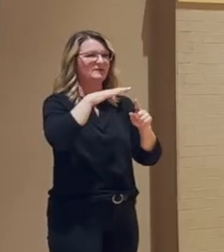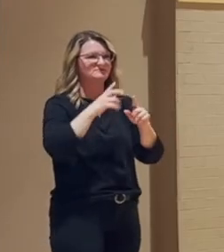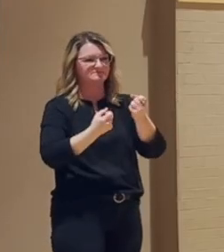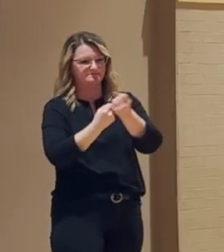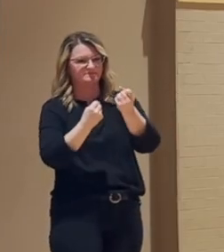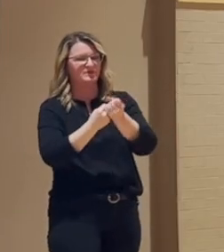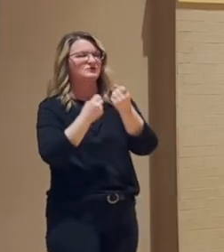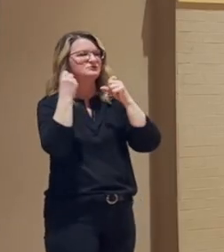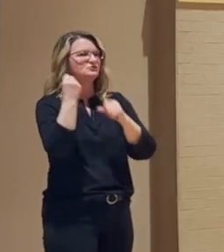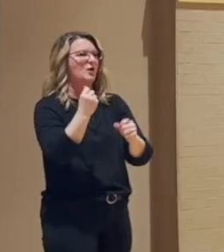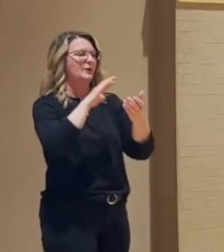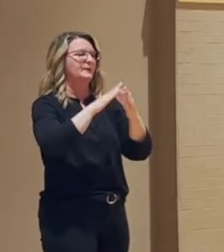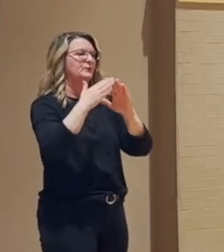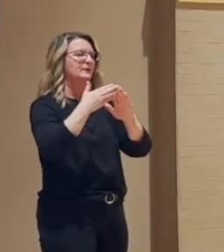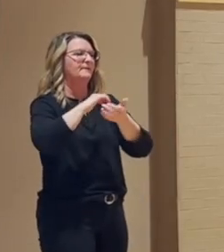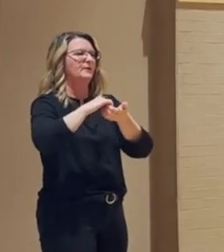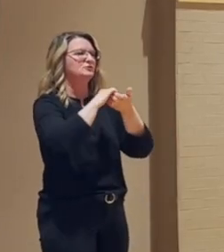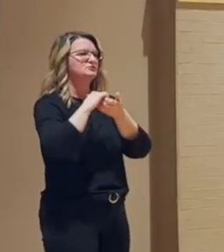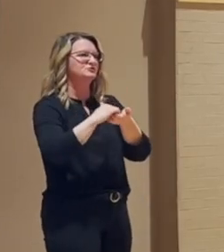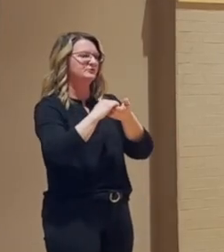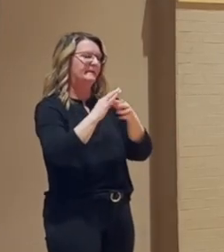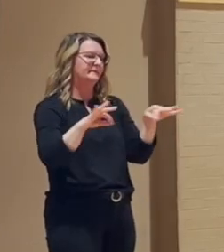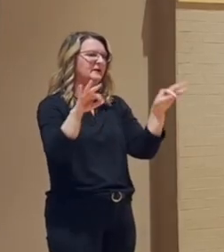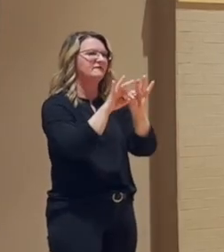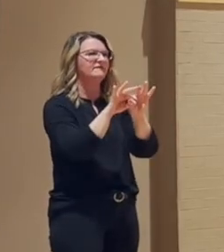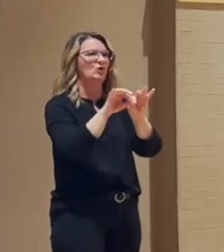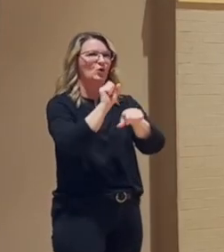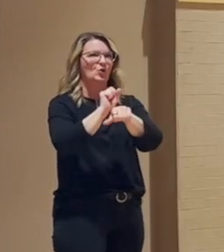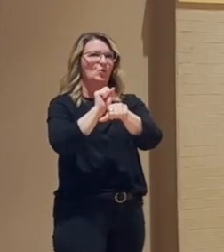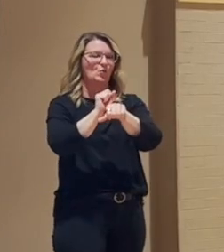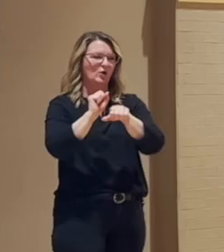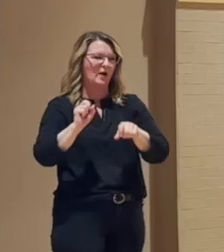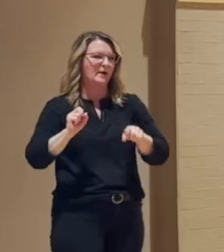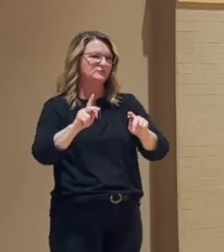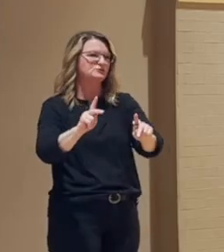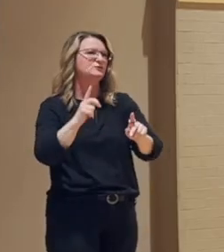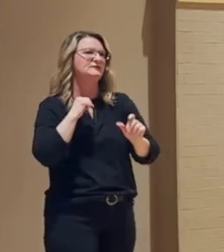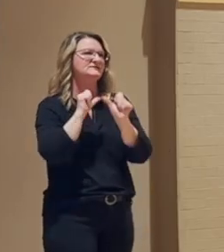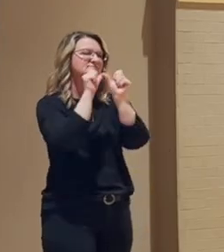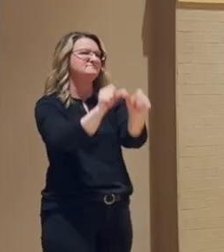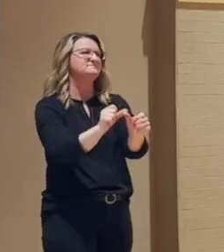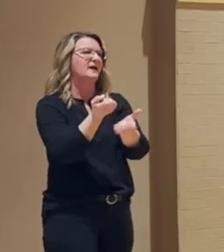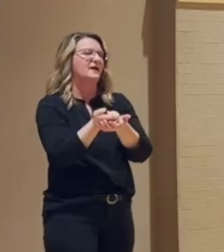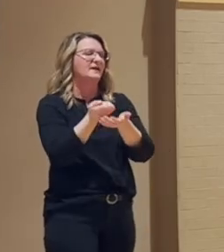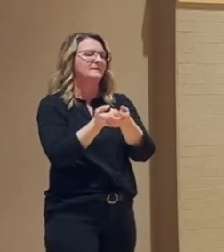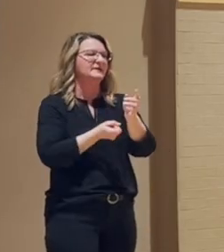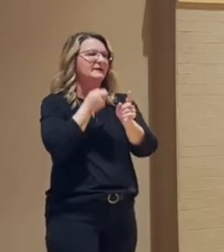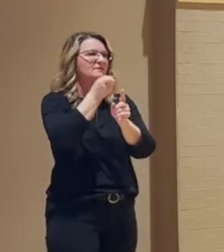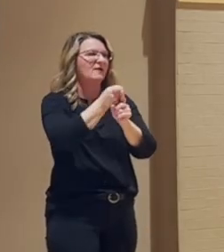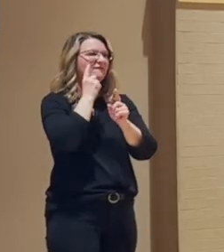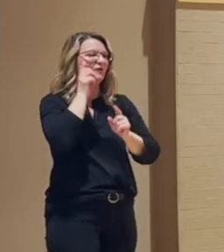fostering strong community partnerships, creating meaningful workforce opportunities, and driving lasting economic impact